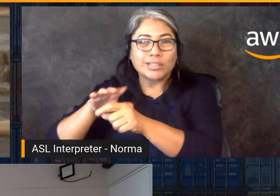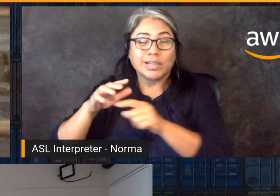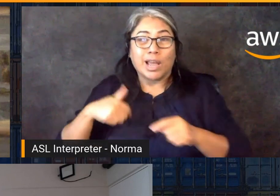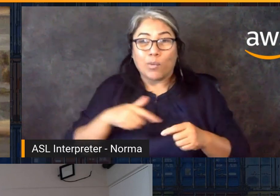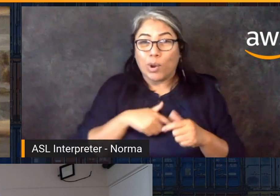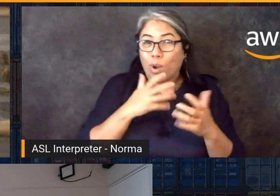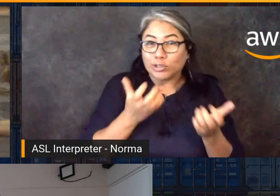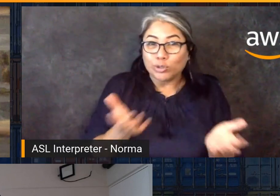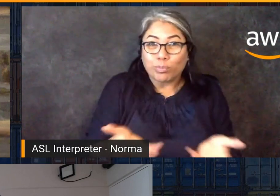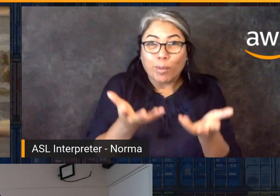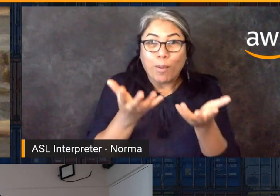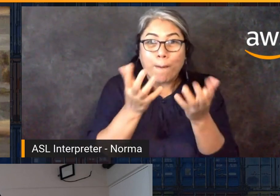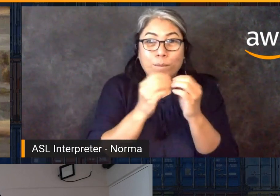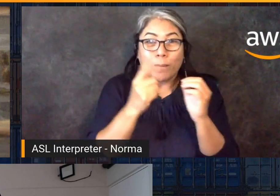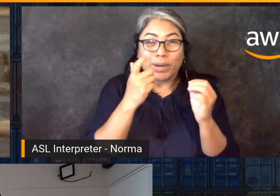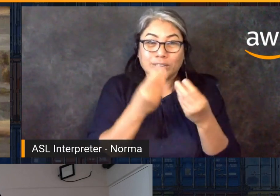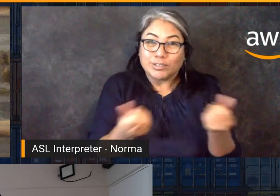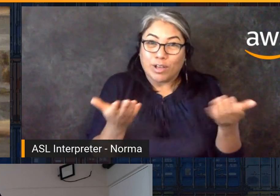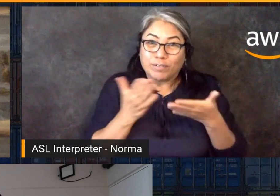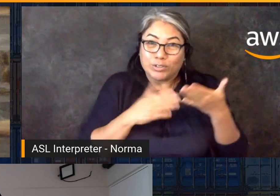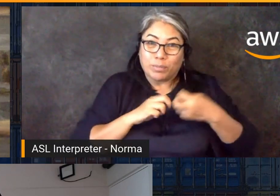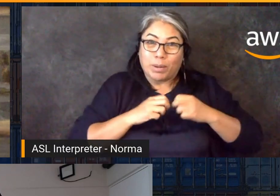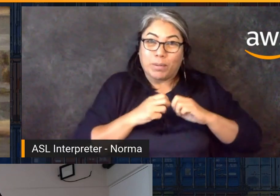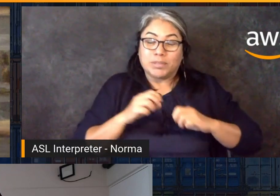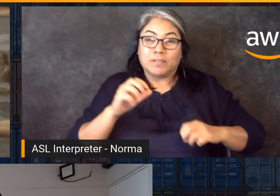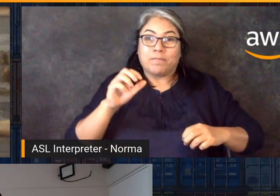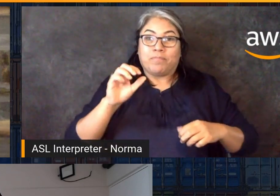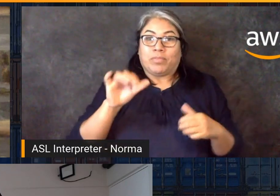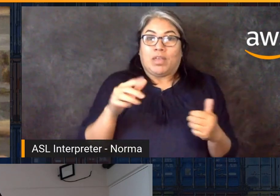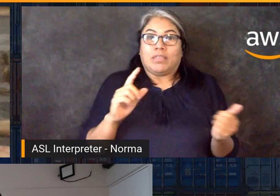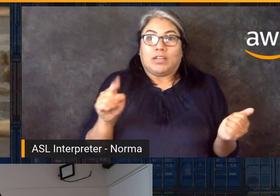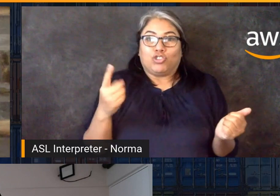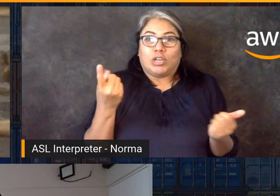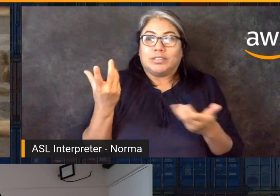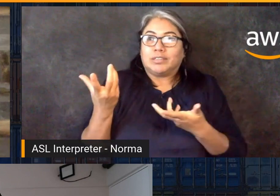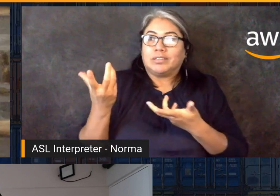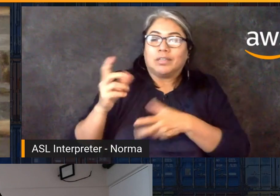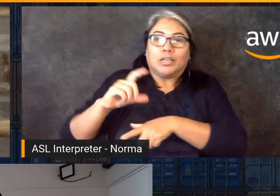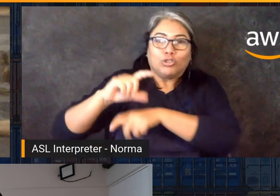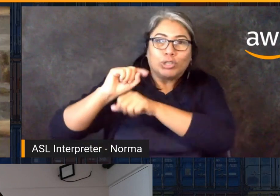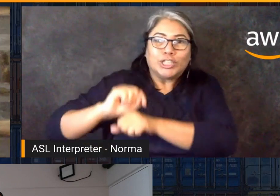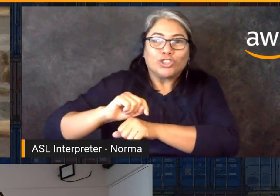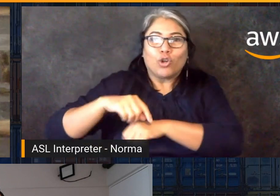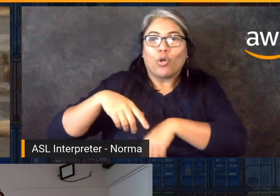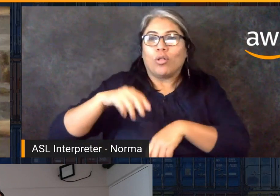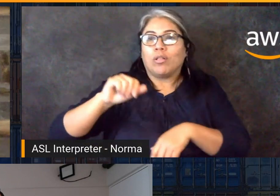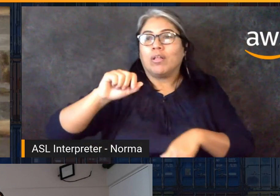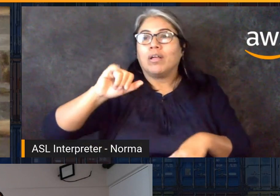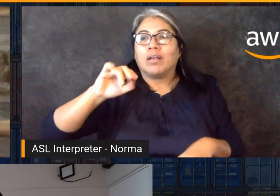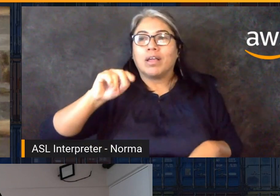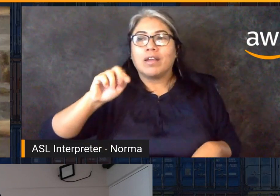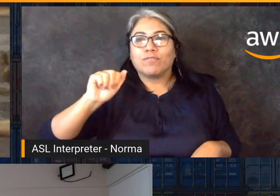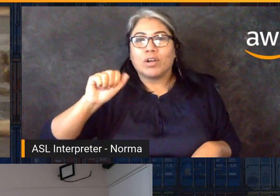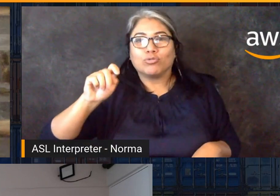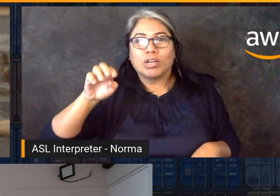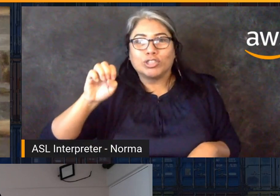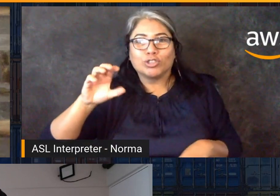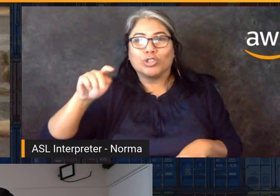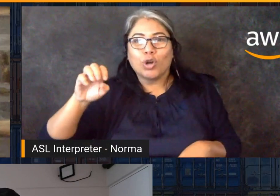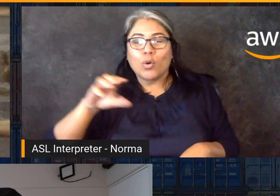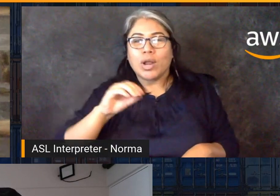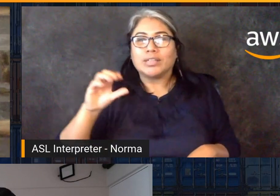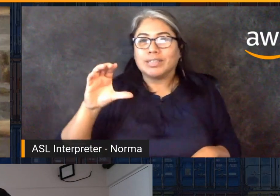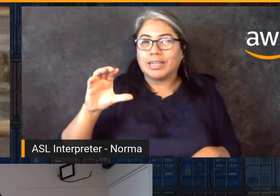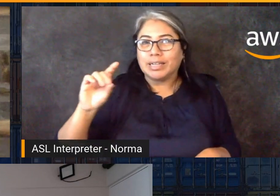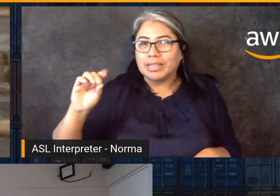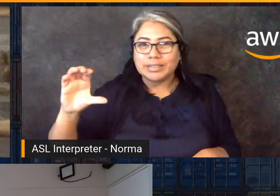because it solves some problems that just traditional infrastructure as code and CI/CD doesn't solve. Exactly. And you